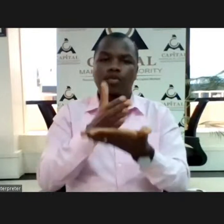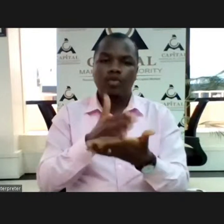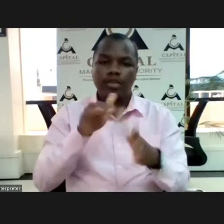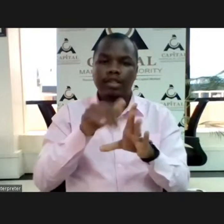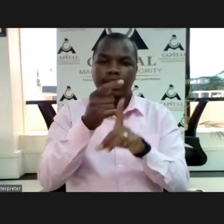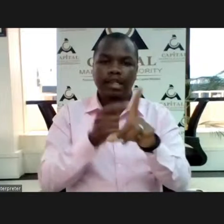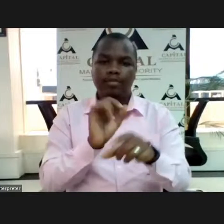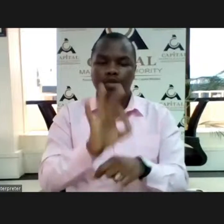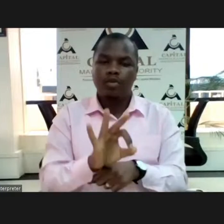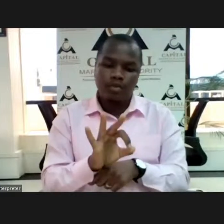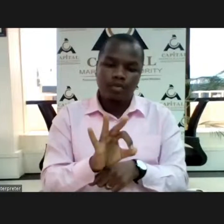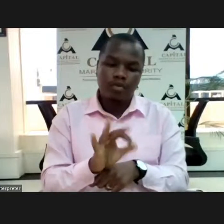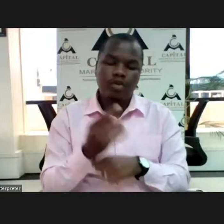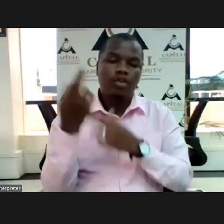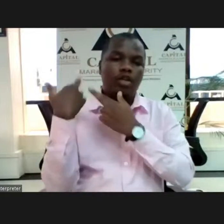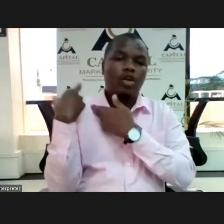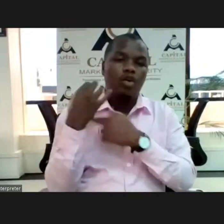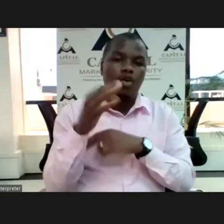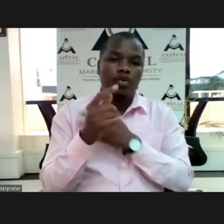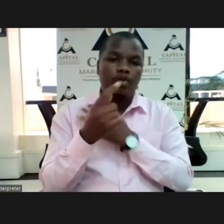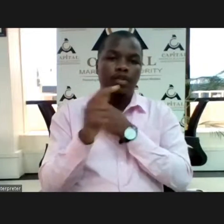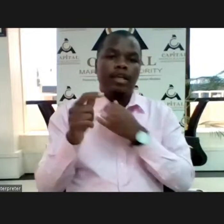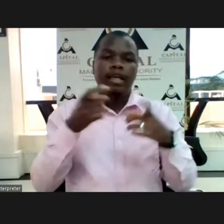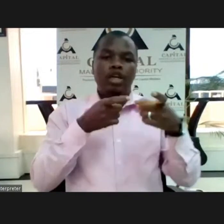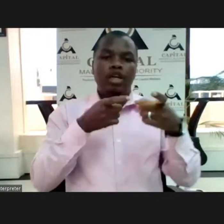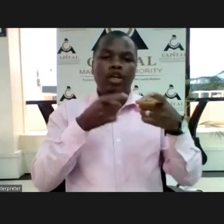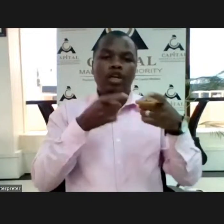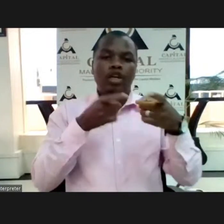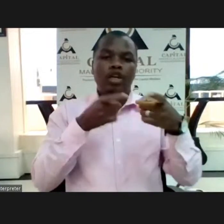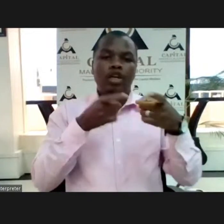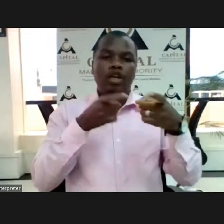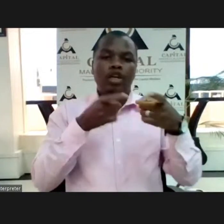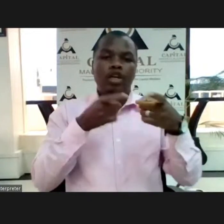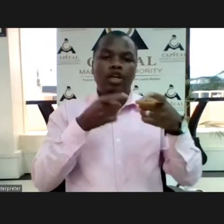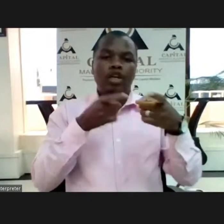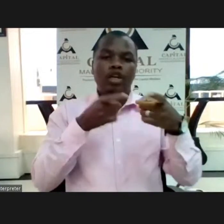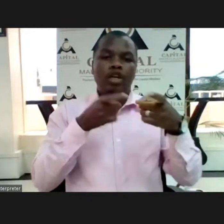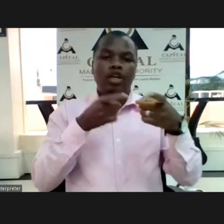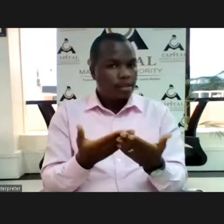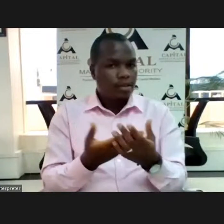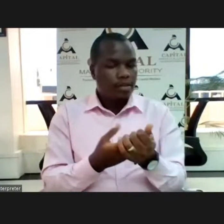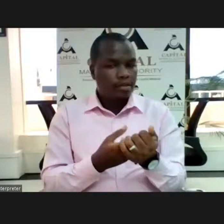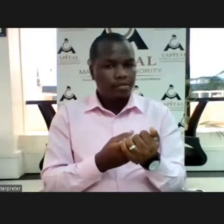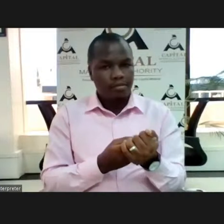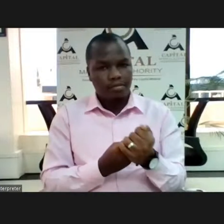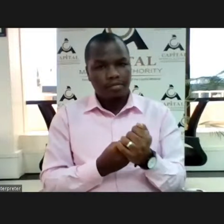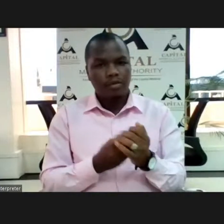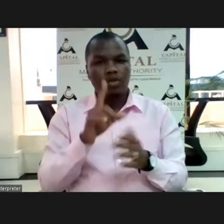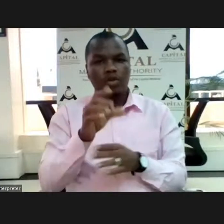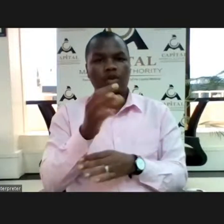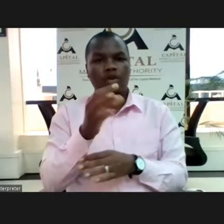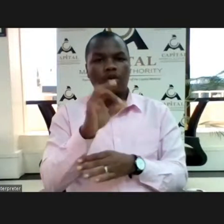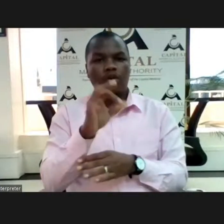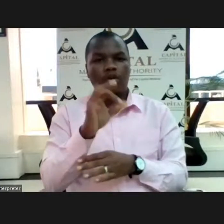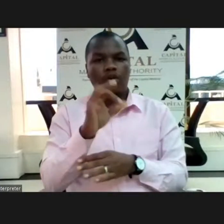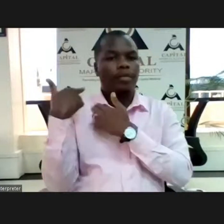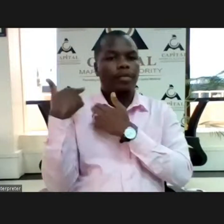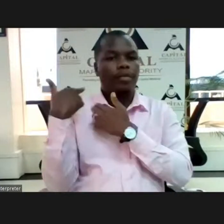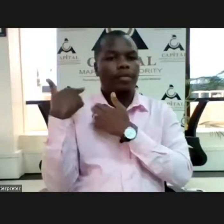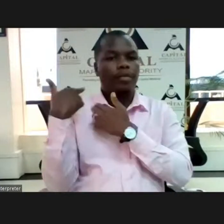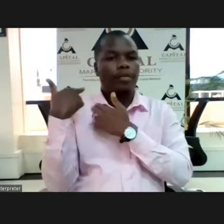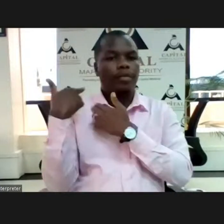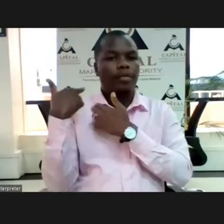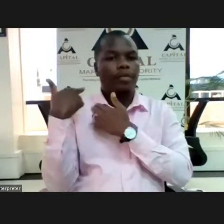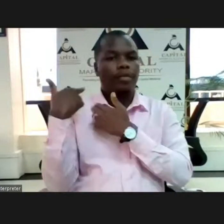of the role of the regulator in providing, one of our mandates, which is investor protection.